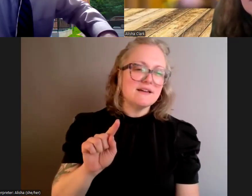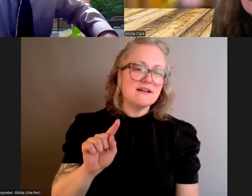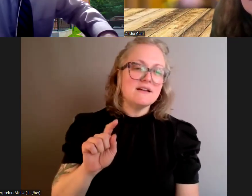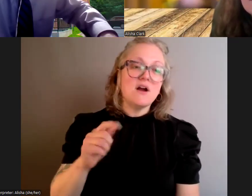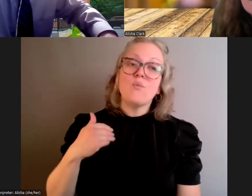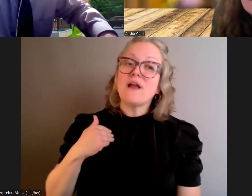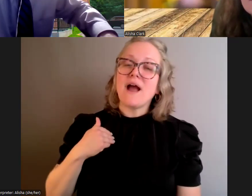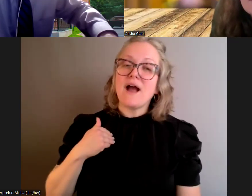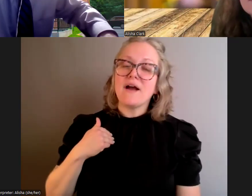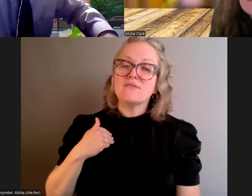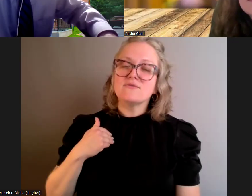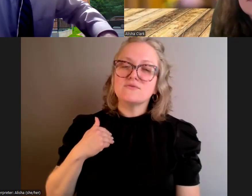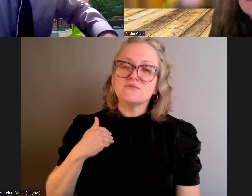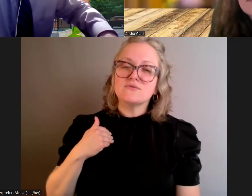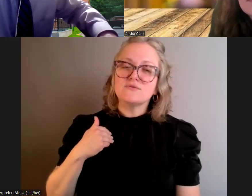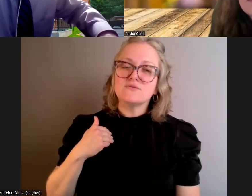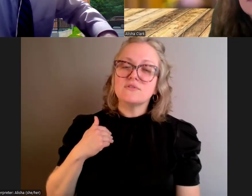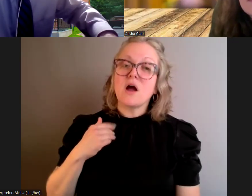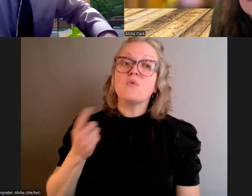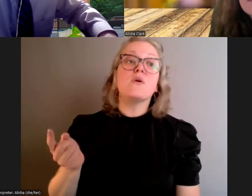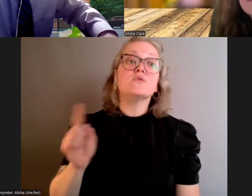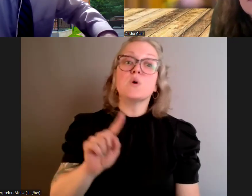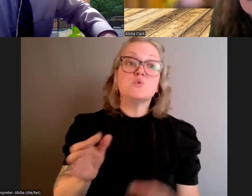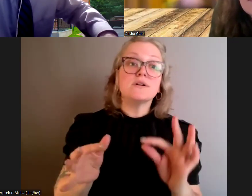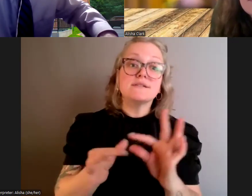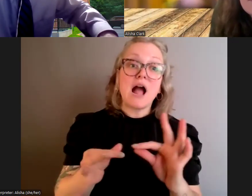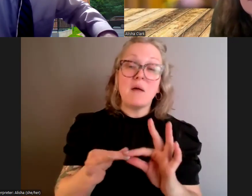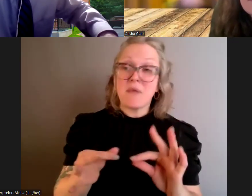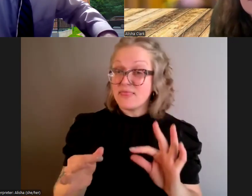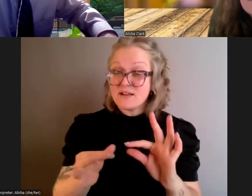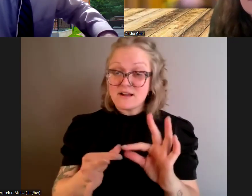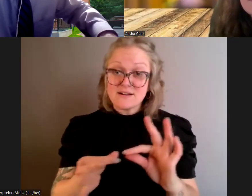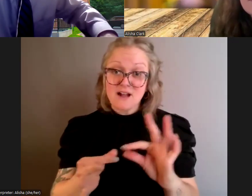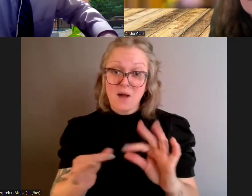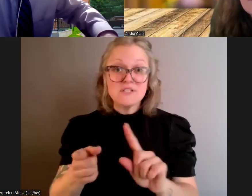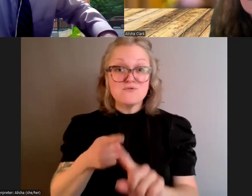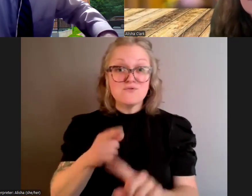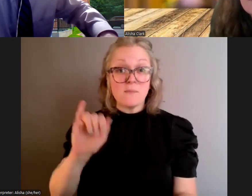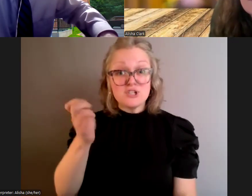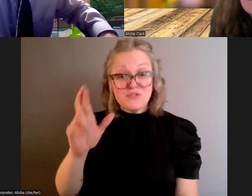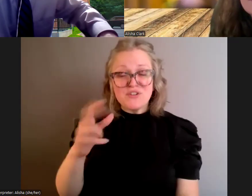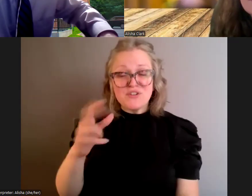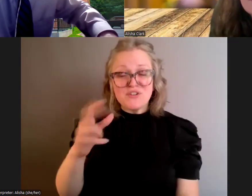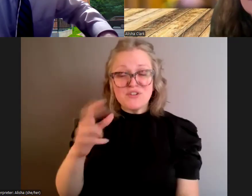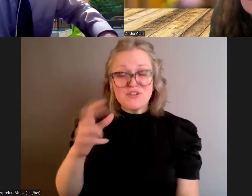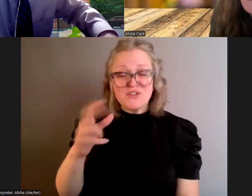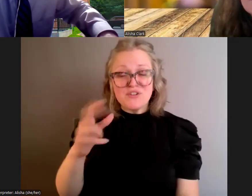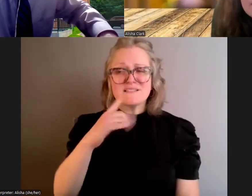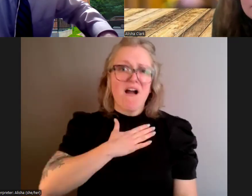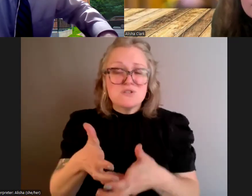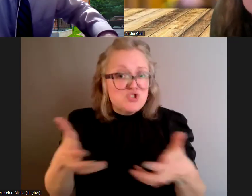I'm going to a comment, and this comment is from Jennifer. This has been so